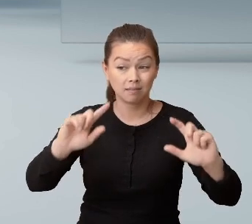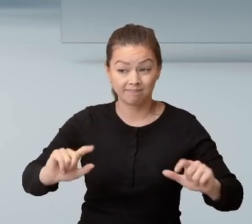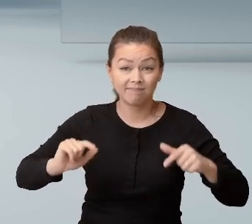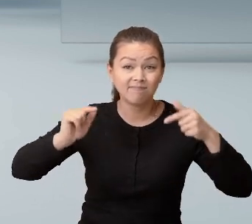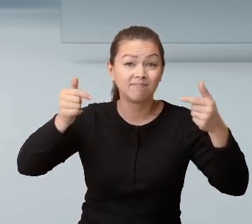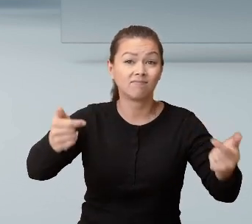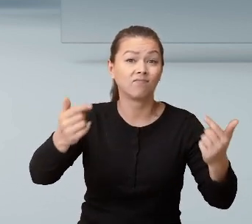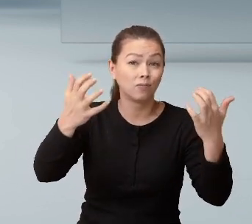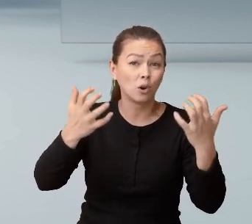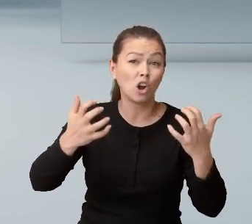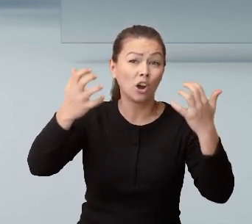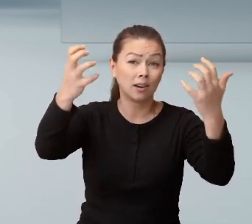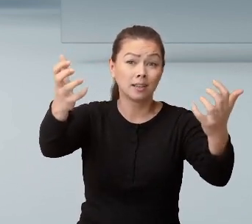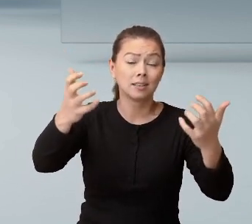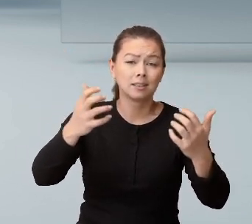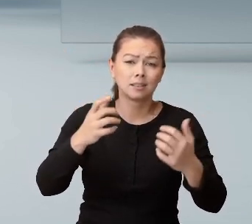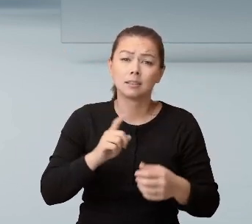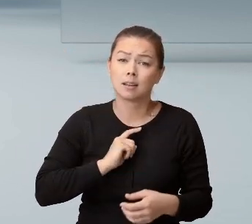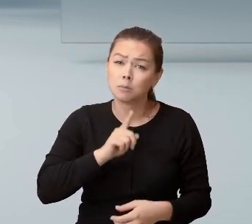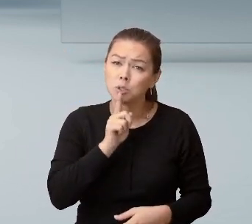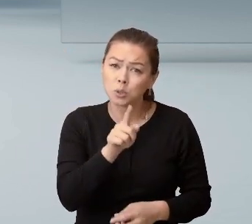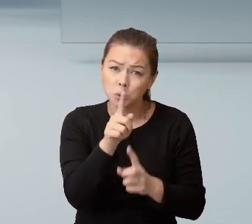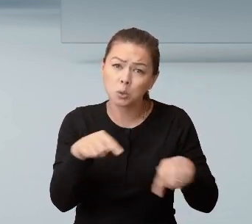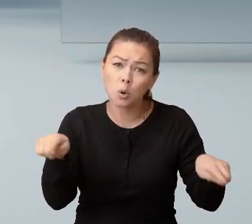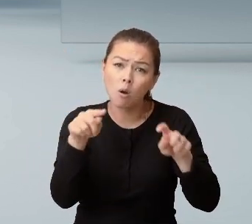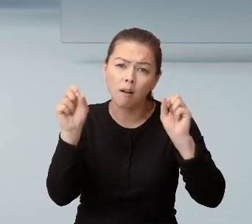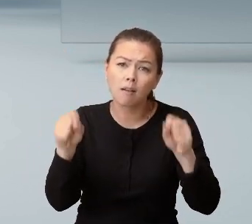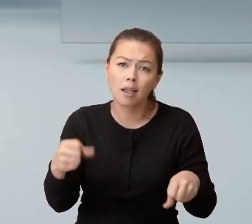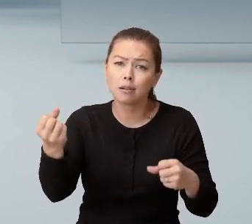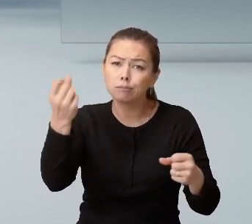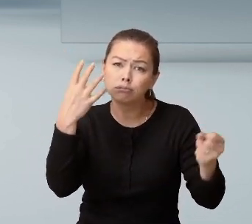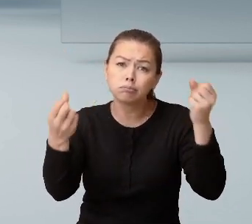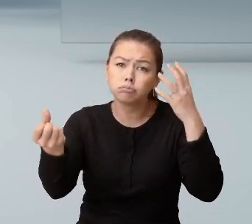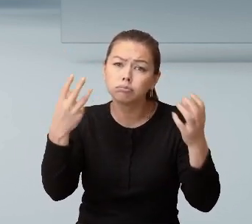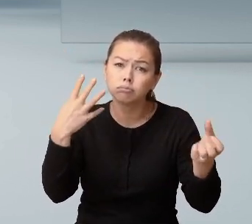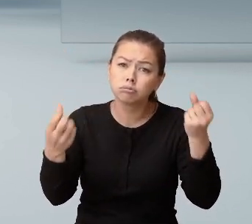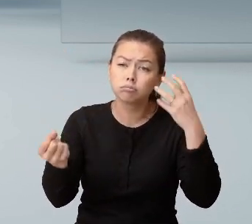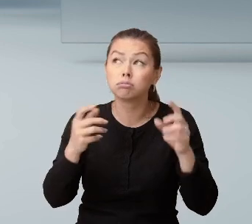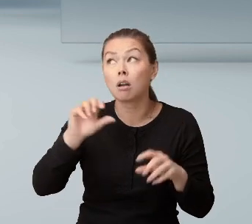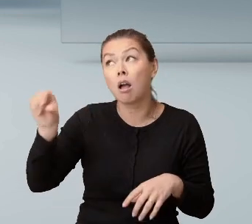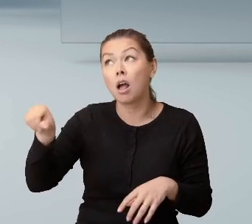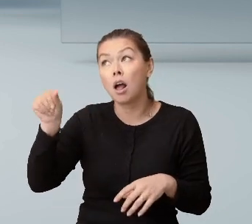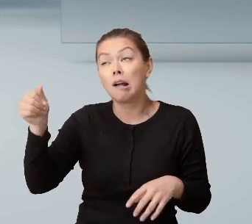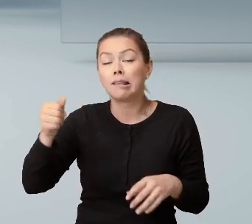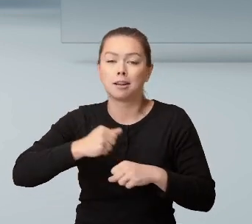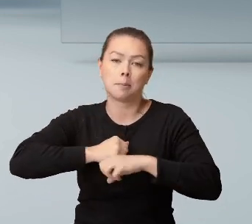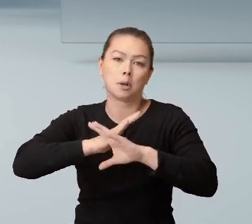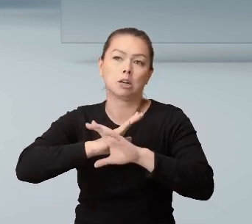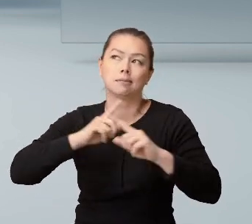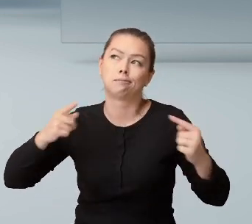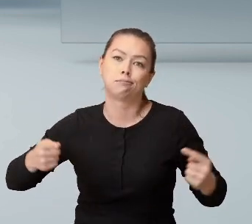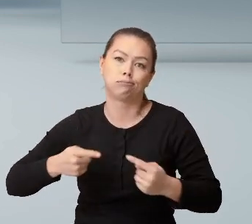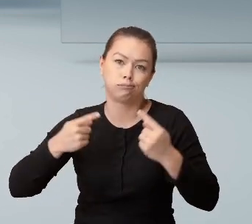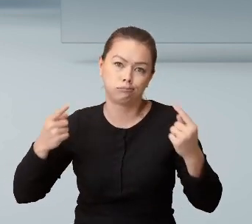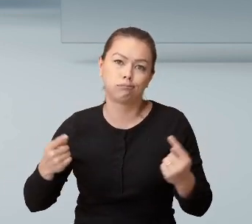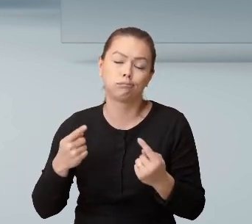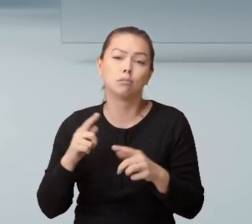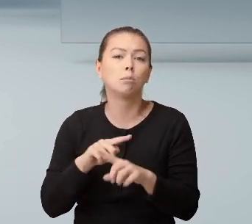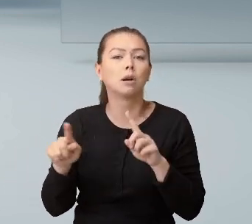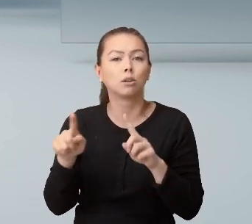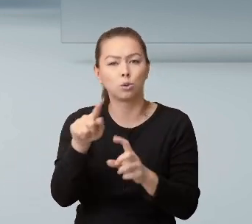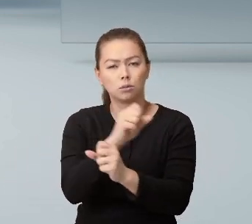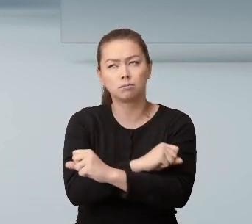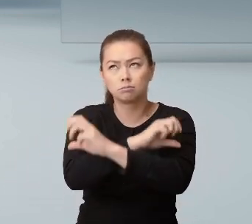here, there will be many other headaches that we could list. But I think we kind of get the picture of what we're dealing with in a modern IT